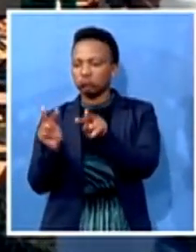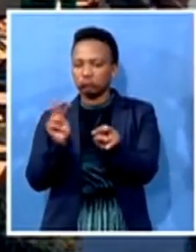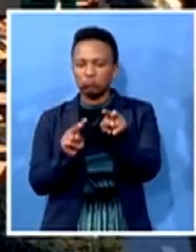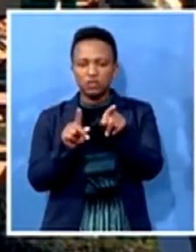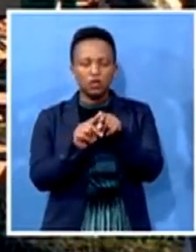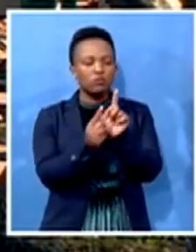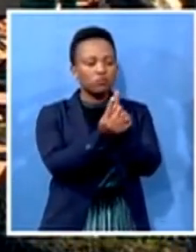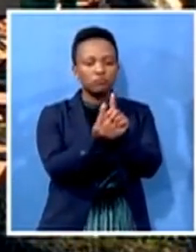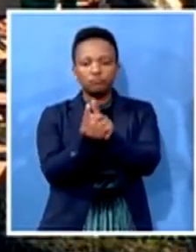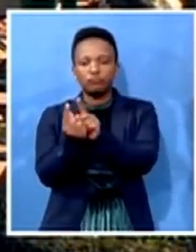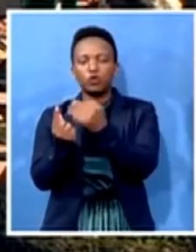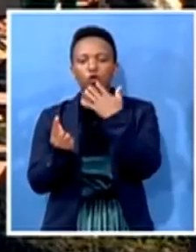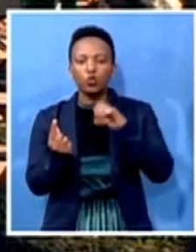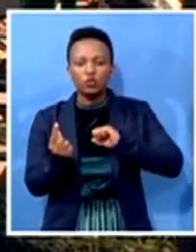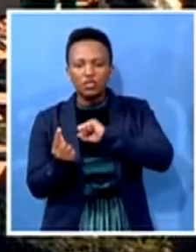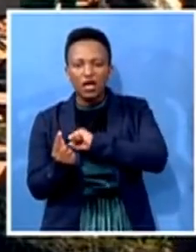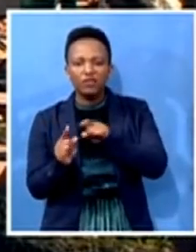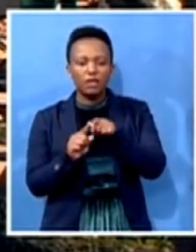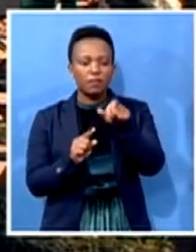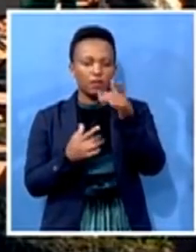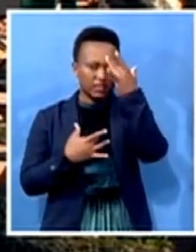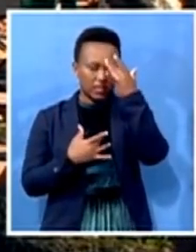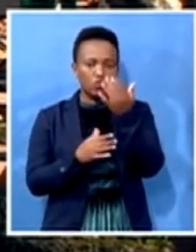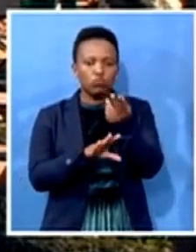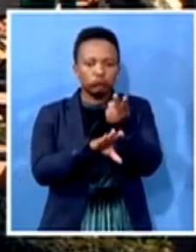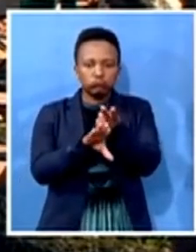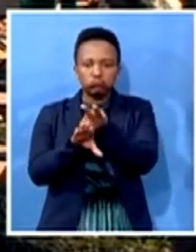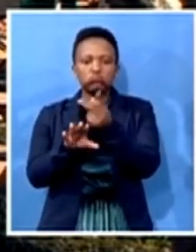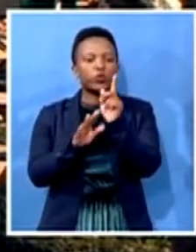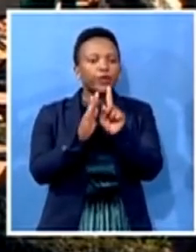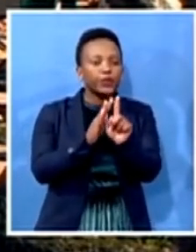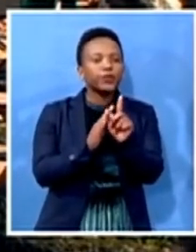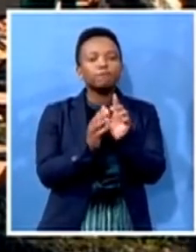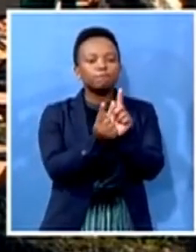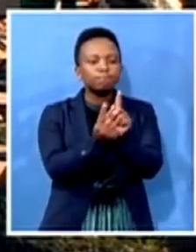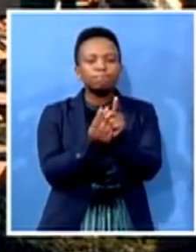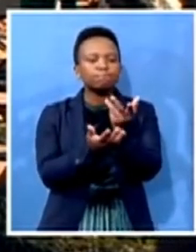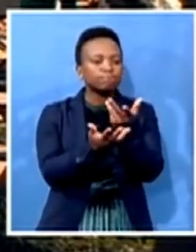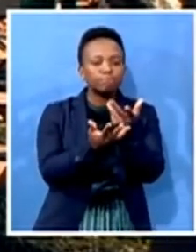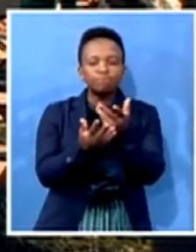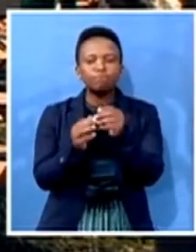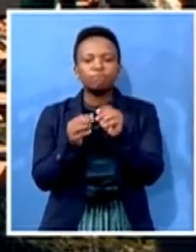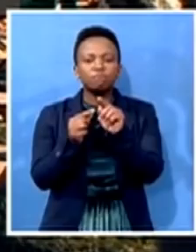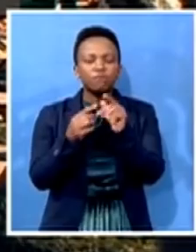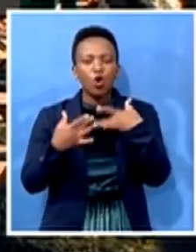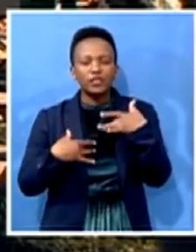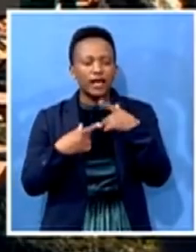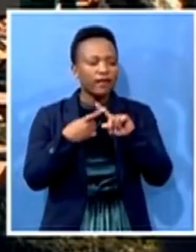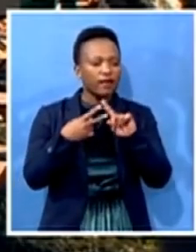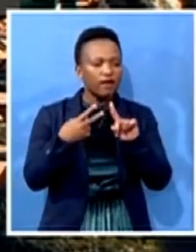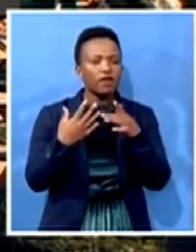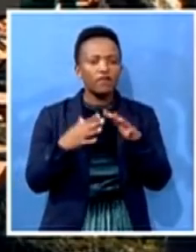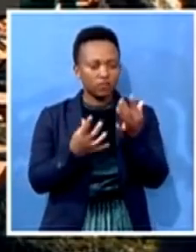here, these are things that we can be able to sort out going forward in terms of the hygiene and how